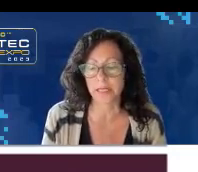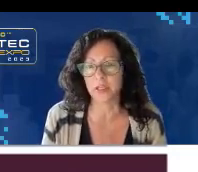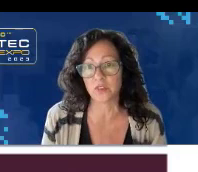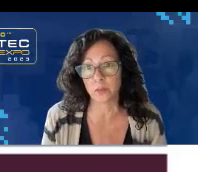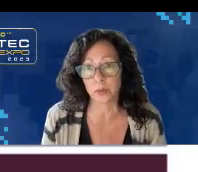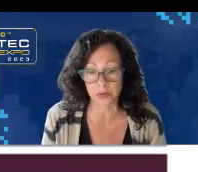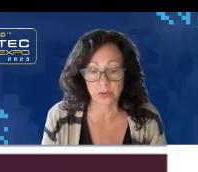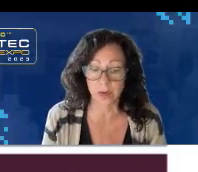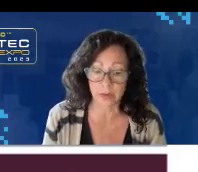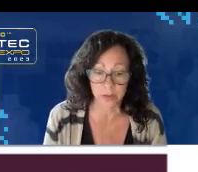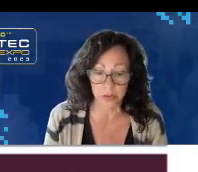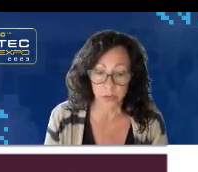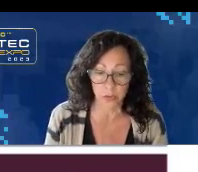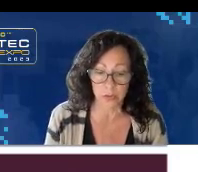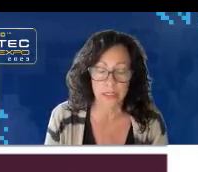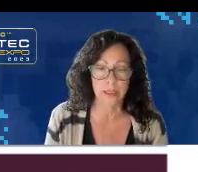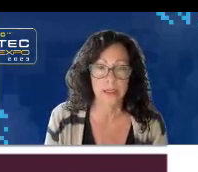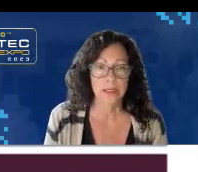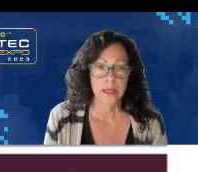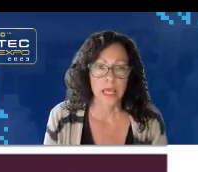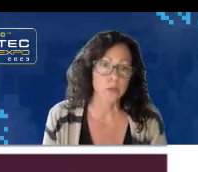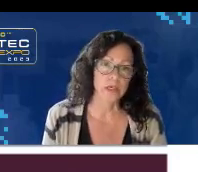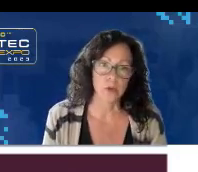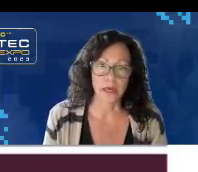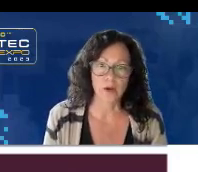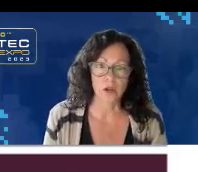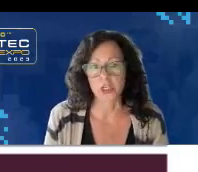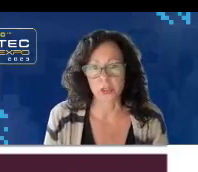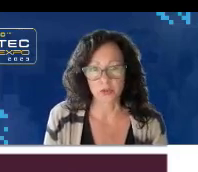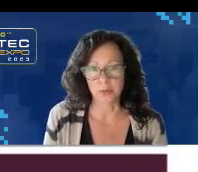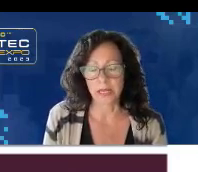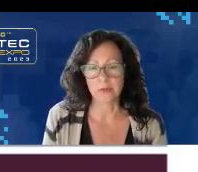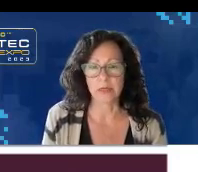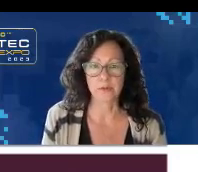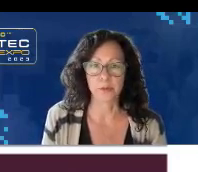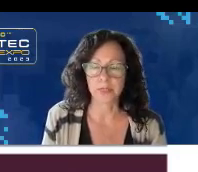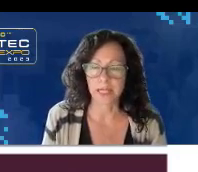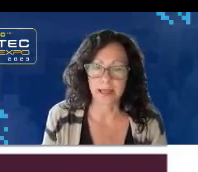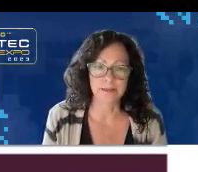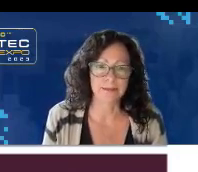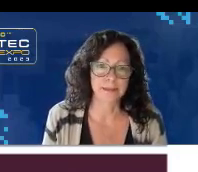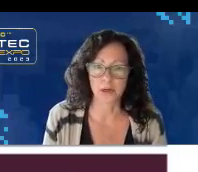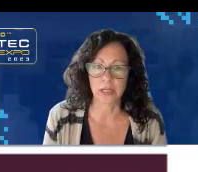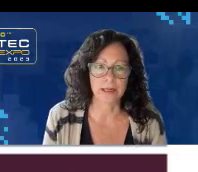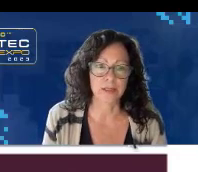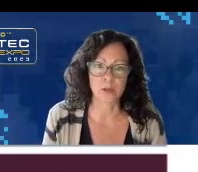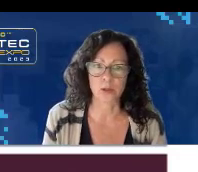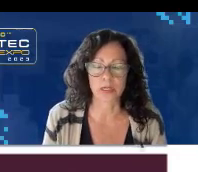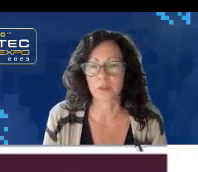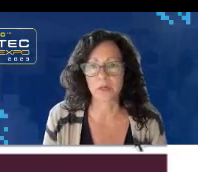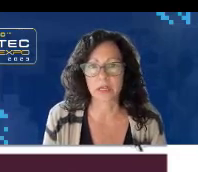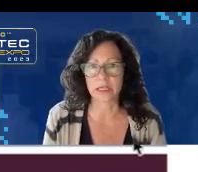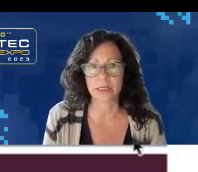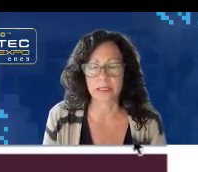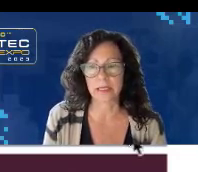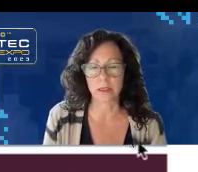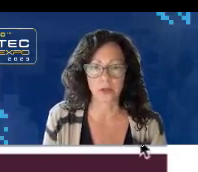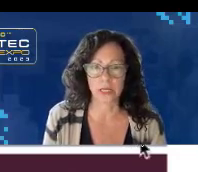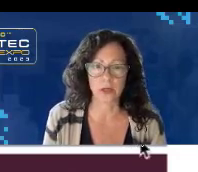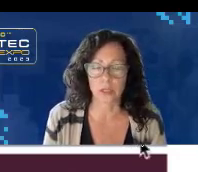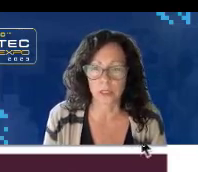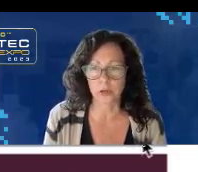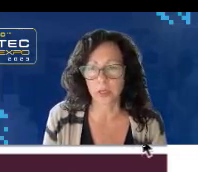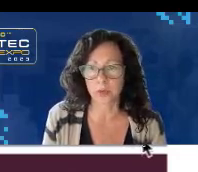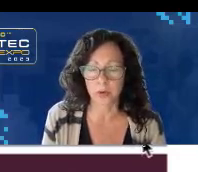are from the ages of birth to 5 years old. And we know that all children benefit from play, learning, and social experiences